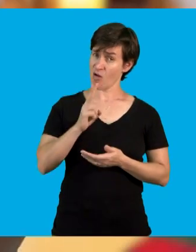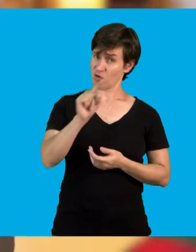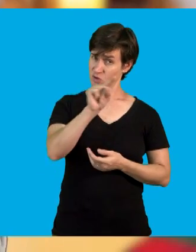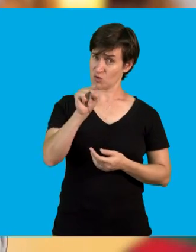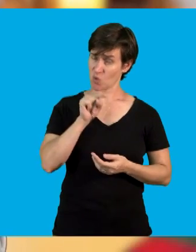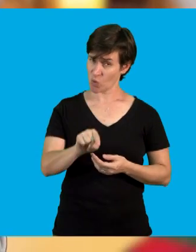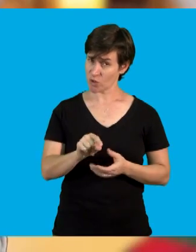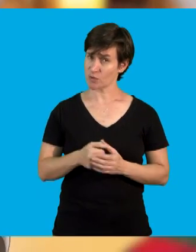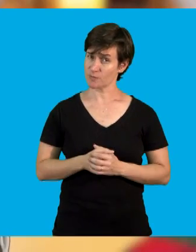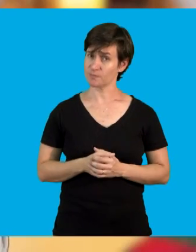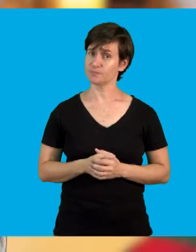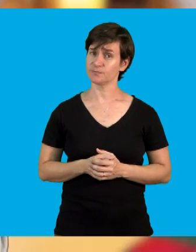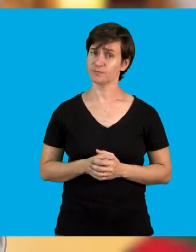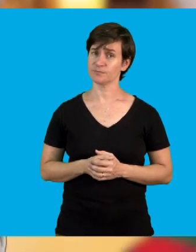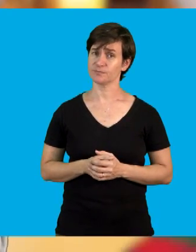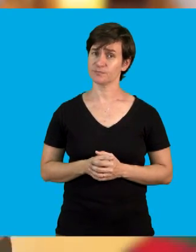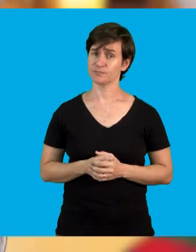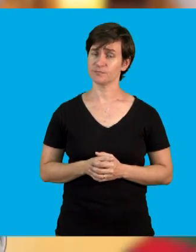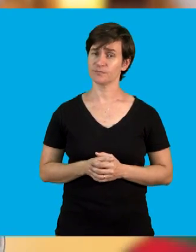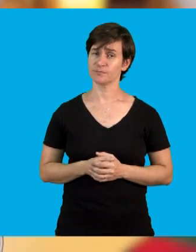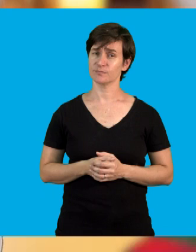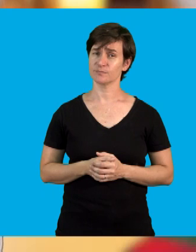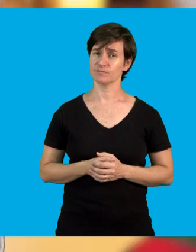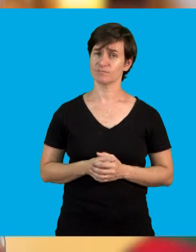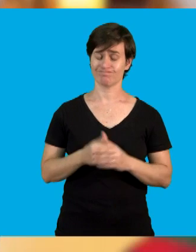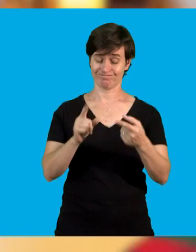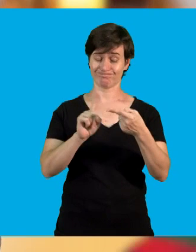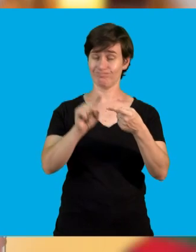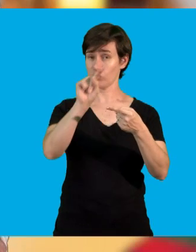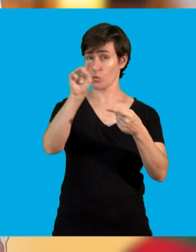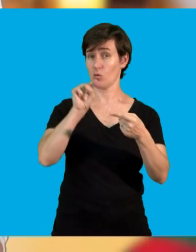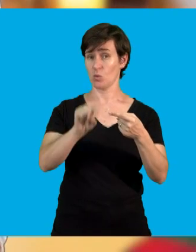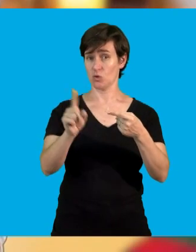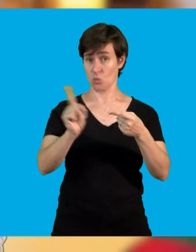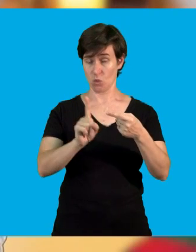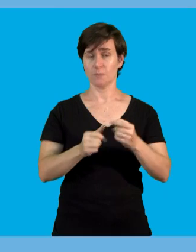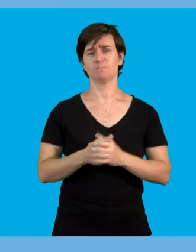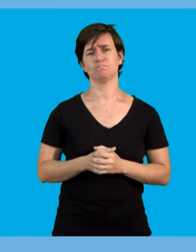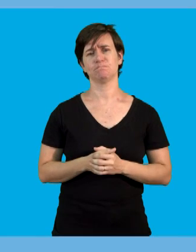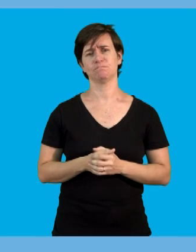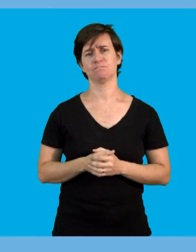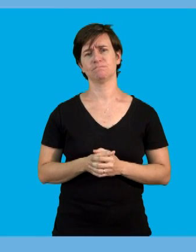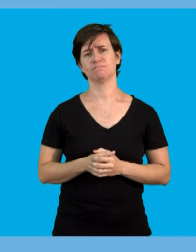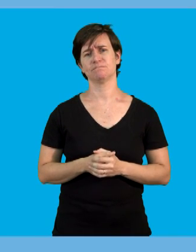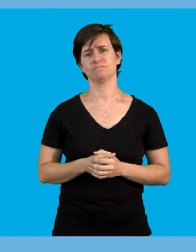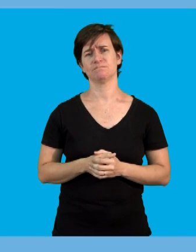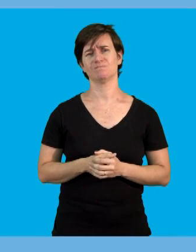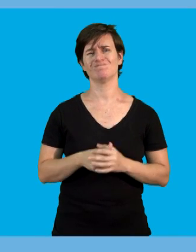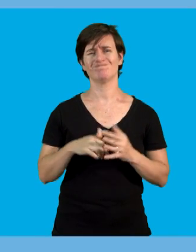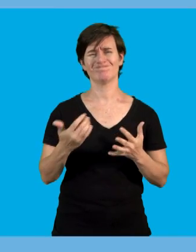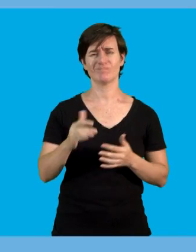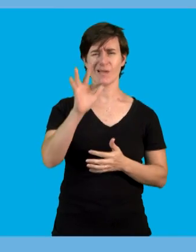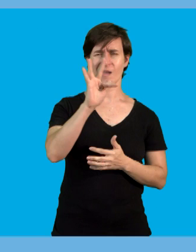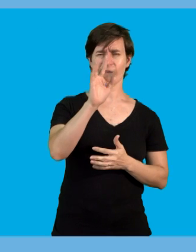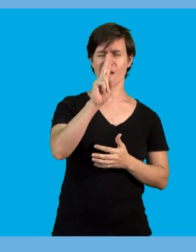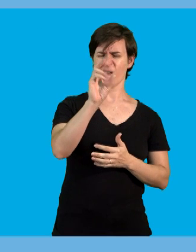the questions that we are asked based on the information that you already know? The first question which is asked is, we need to explain how